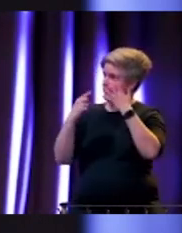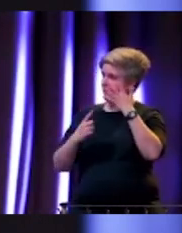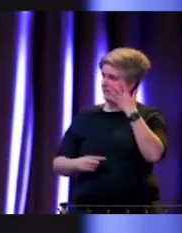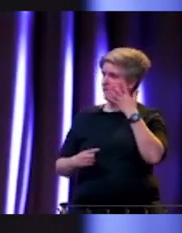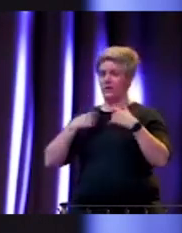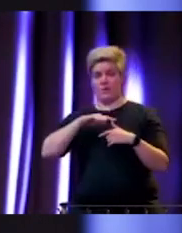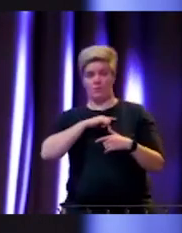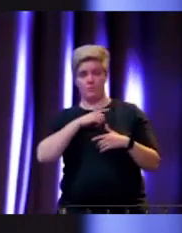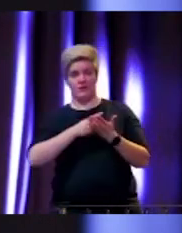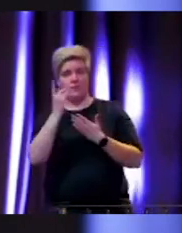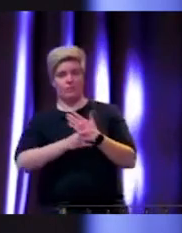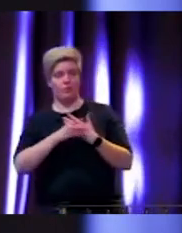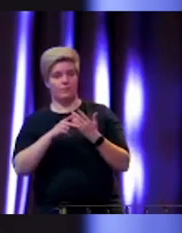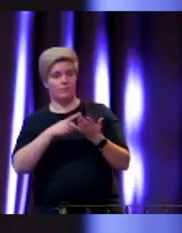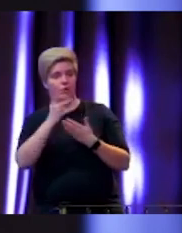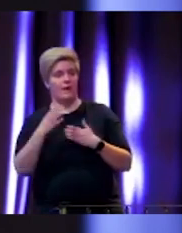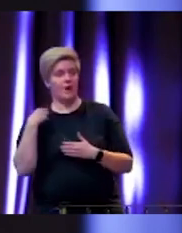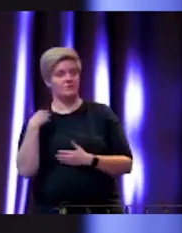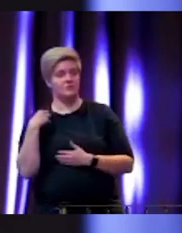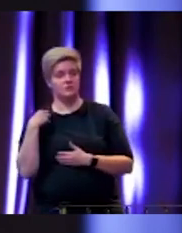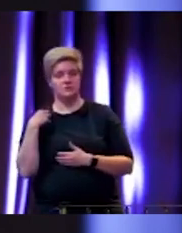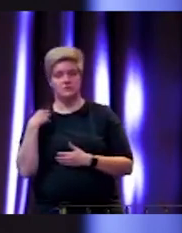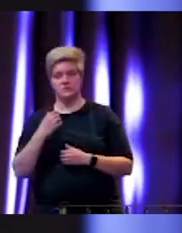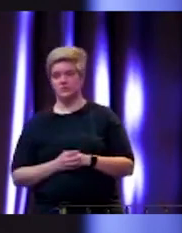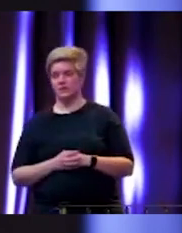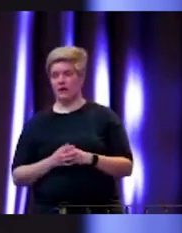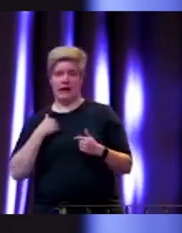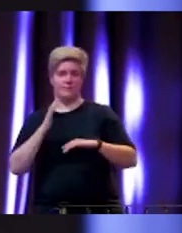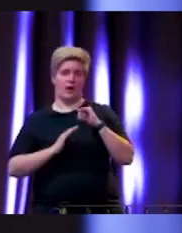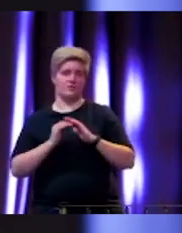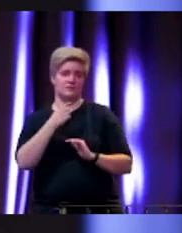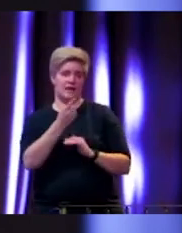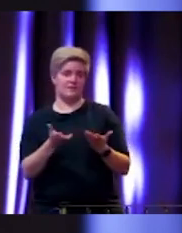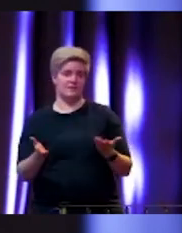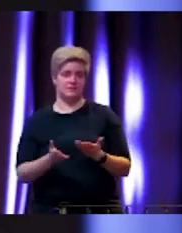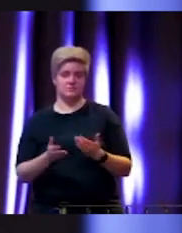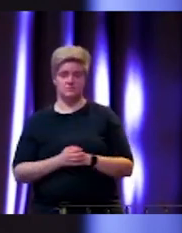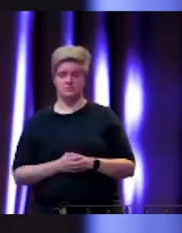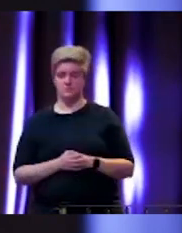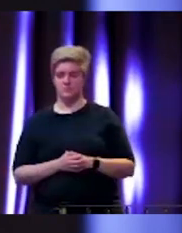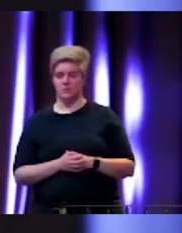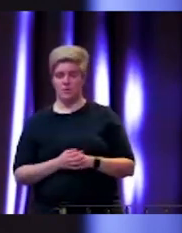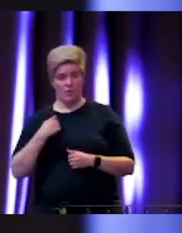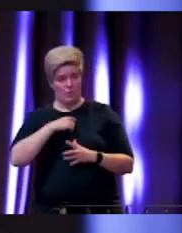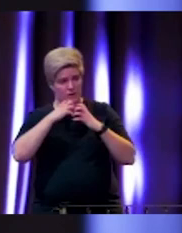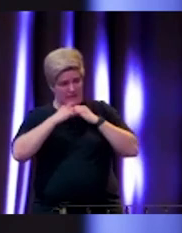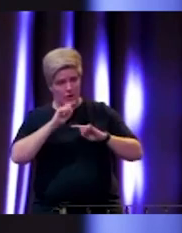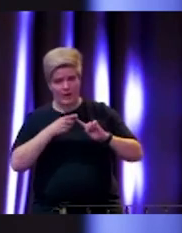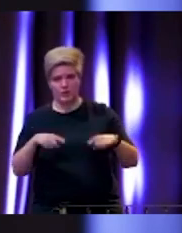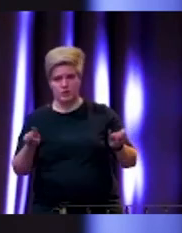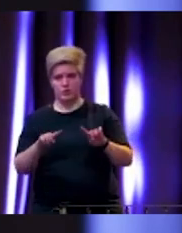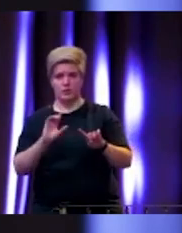aren't here today, we care about you, and it's our job to figure out the strongest positioning possible and present